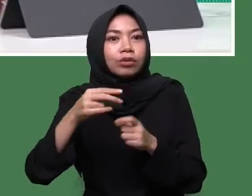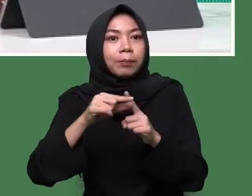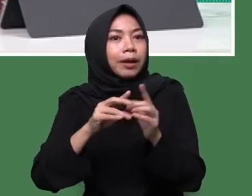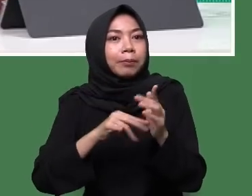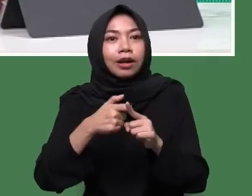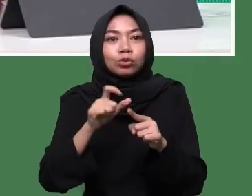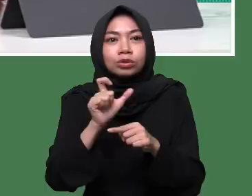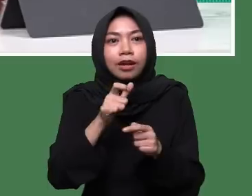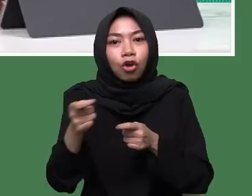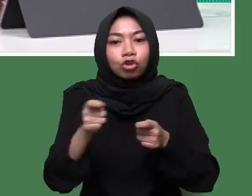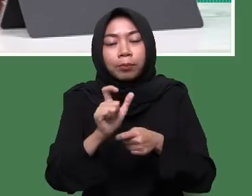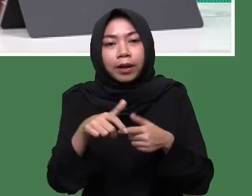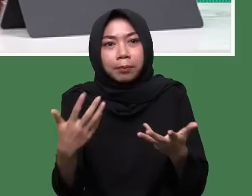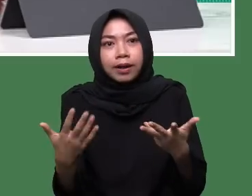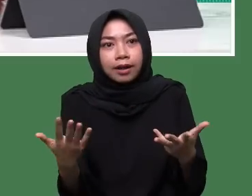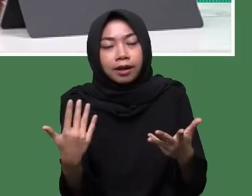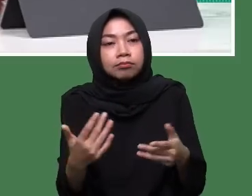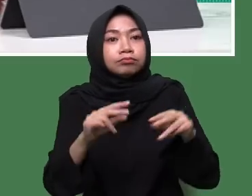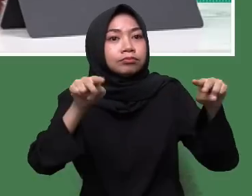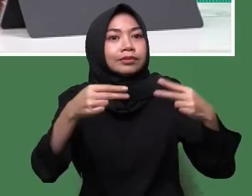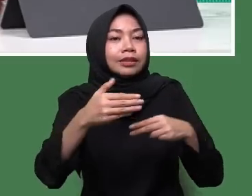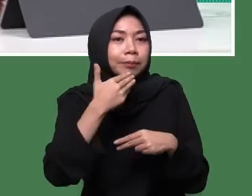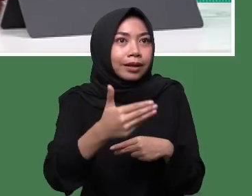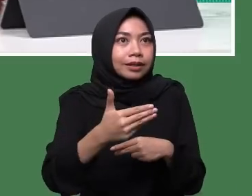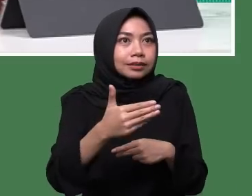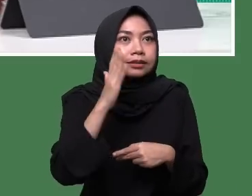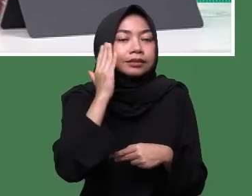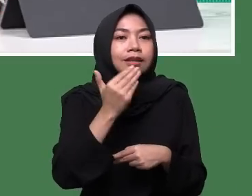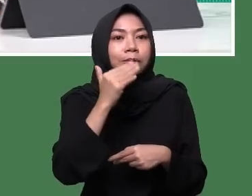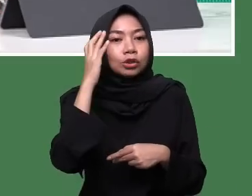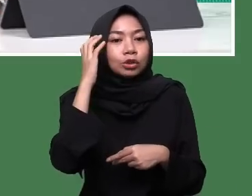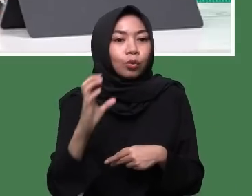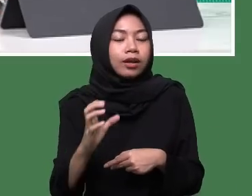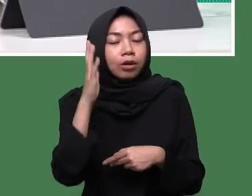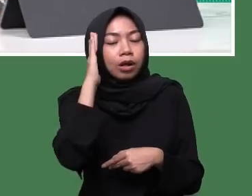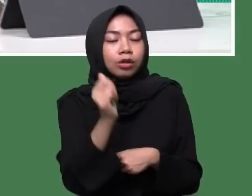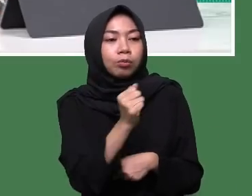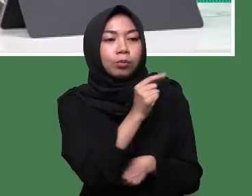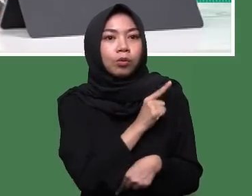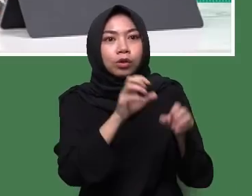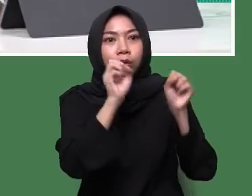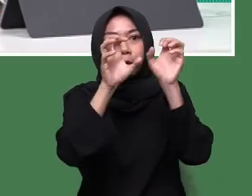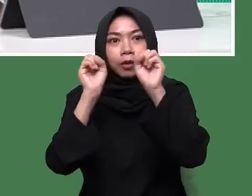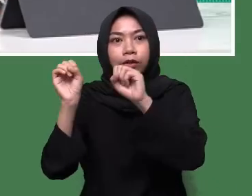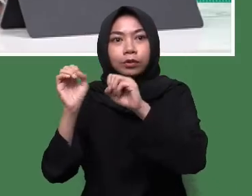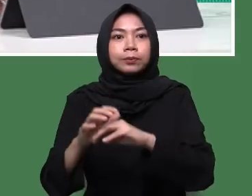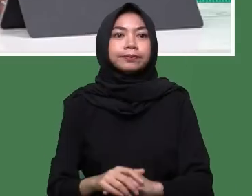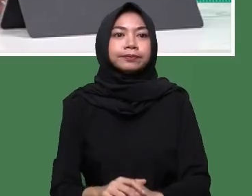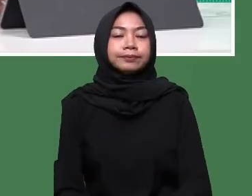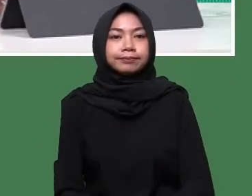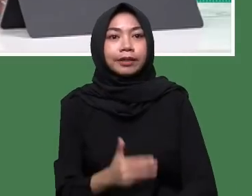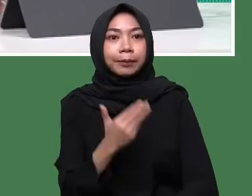FMD. So thank you very much. Selamat sore. Wassalamualaikum warahmatullahi